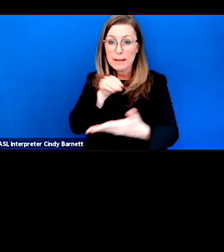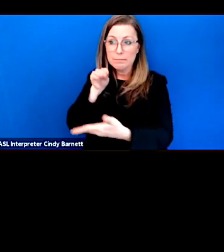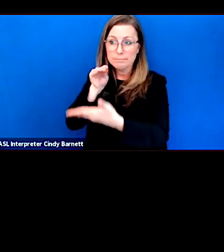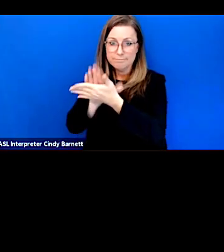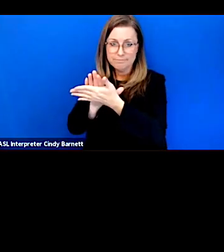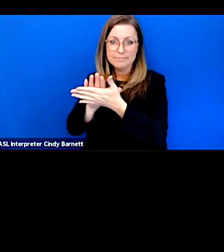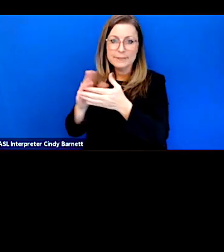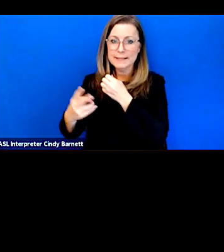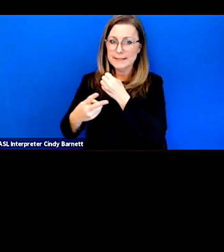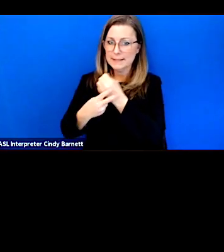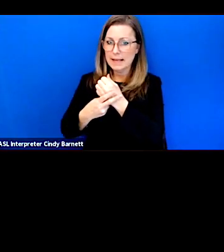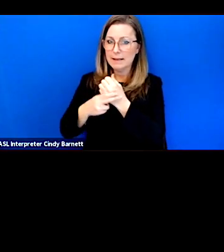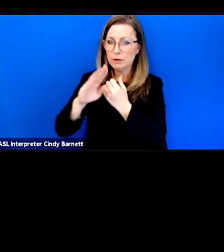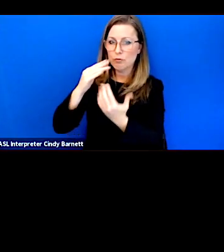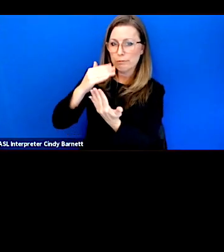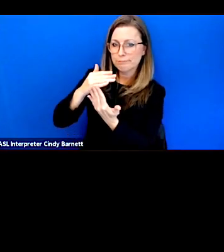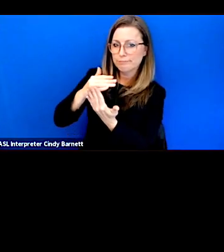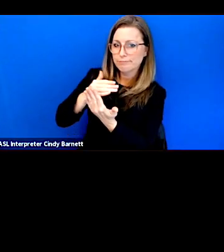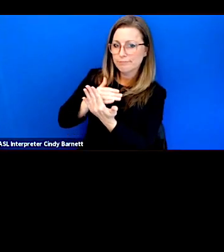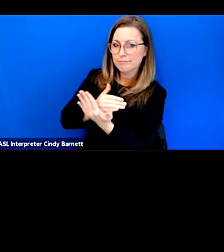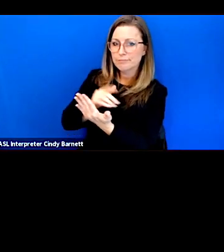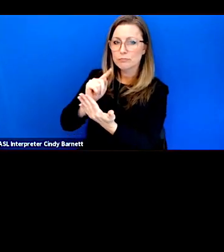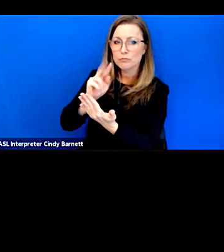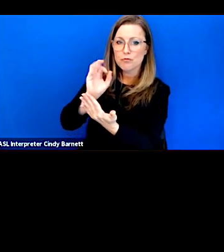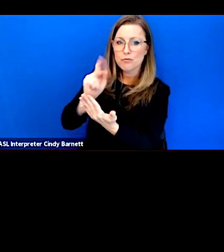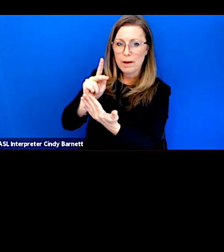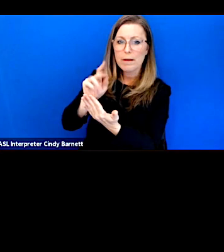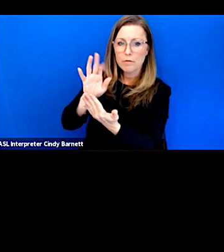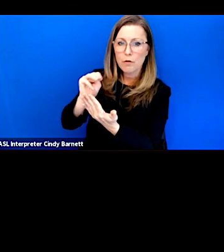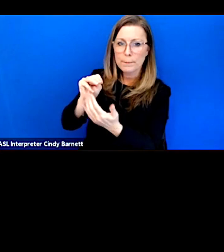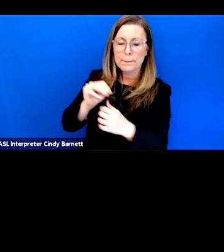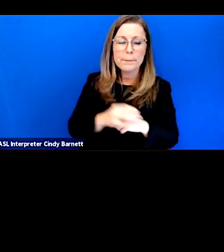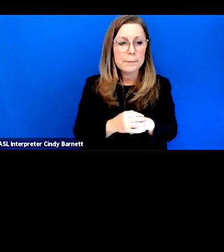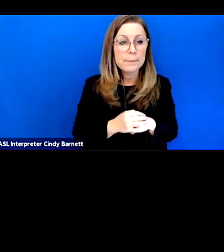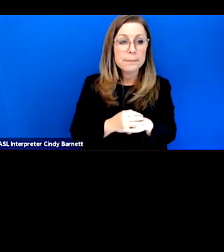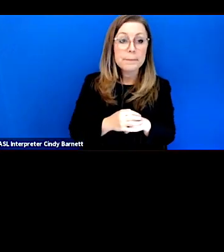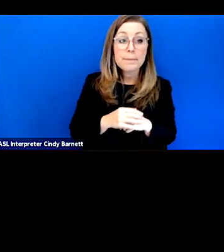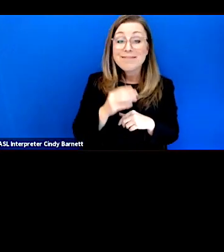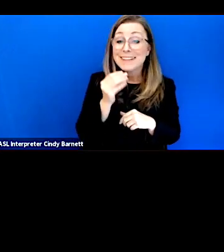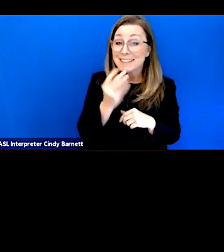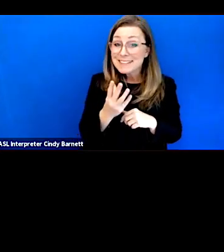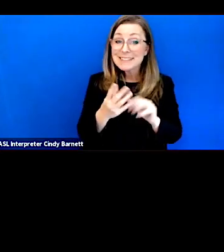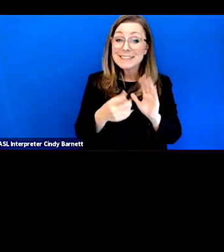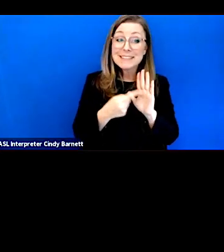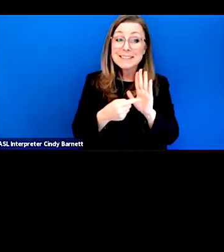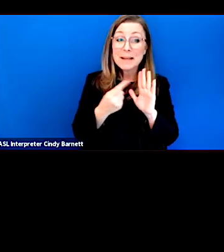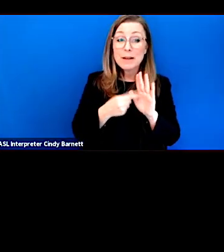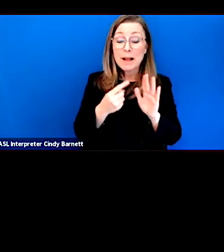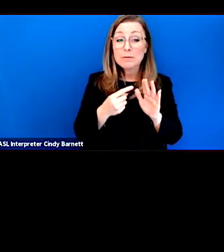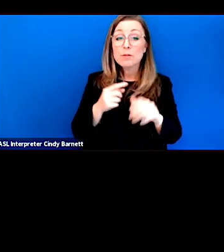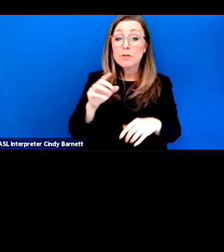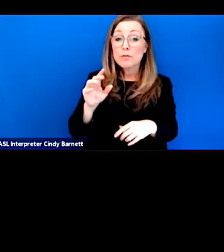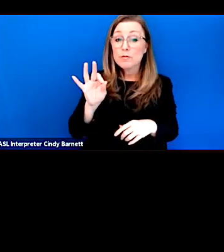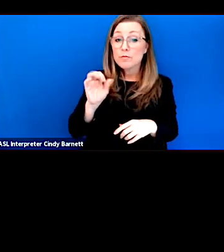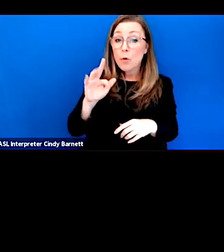thing that I'd like to note for you is that sometimes forward snowballing may have dozens, if not hundreds, of cited by results. And